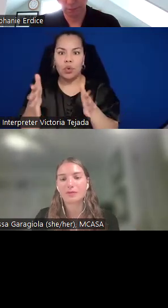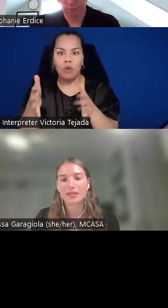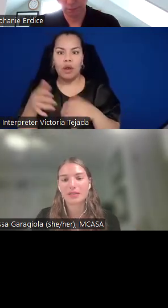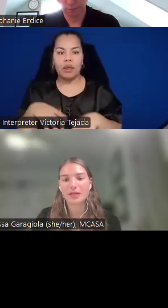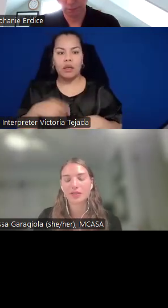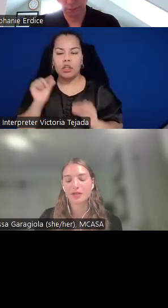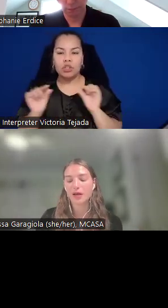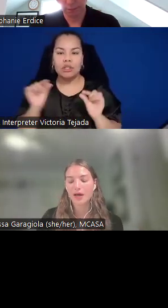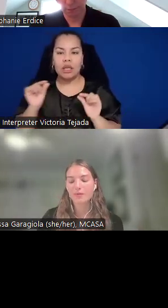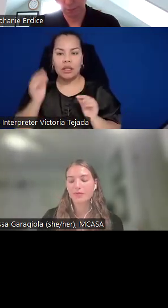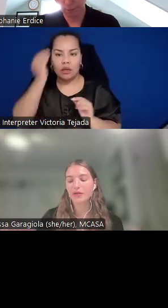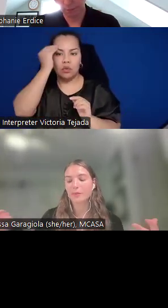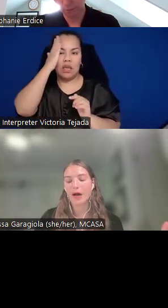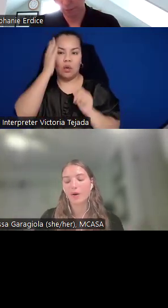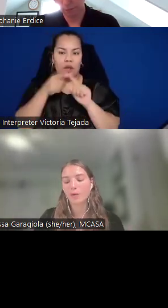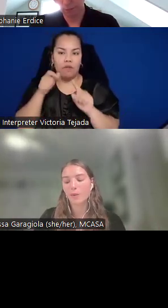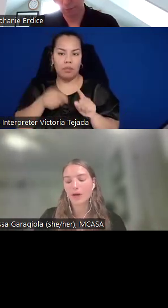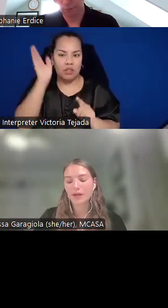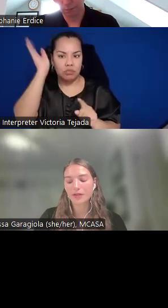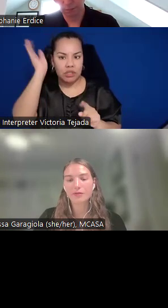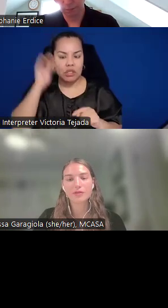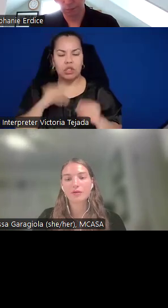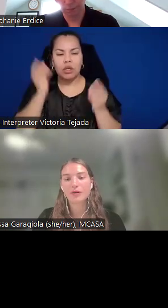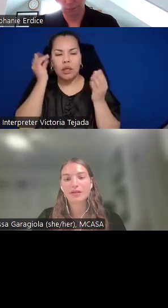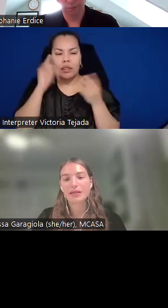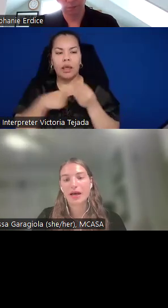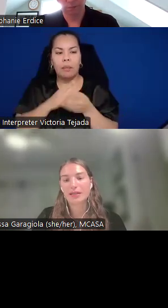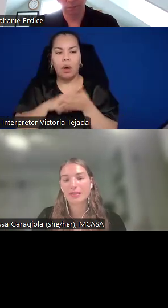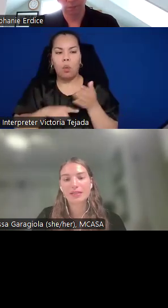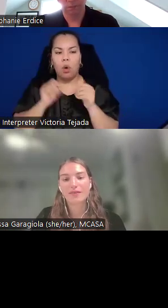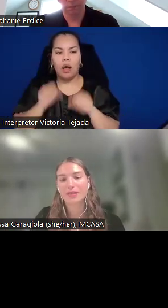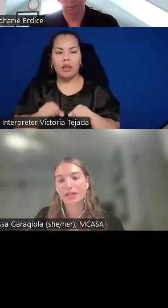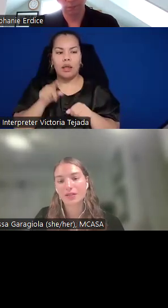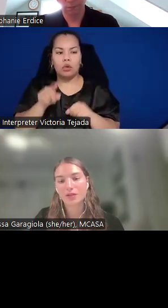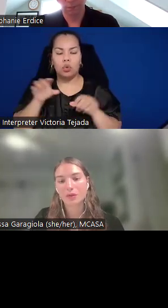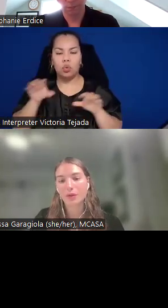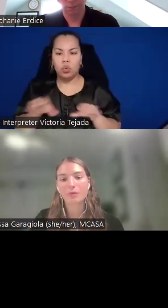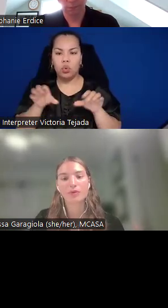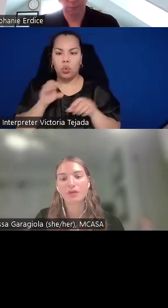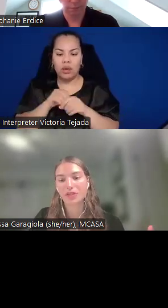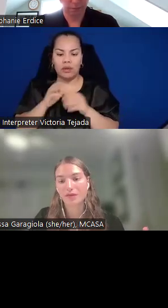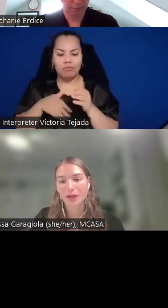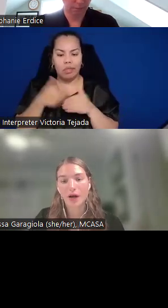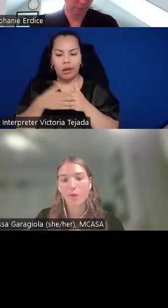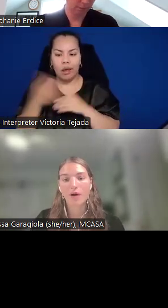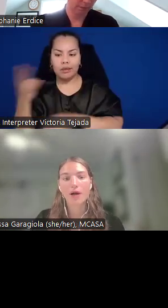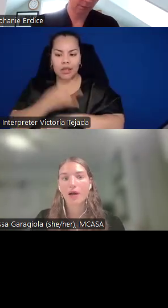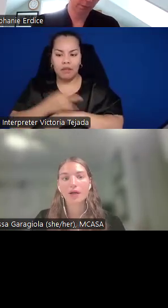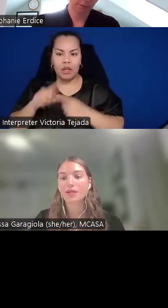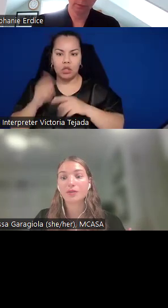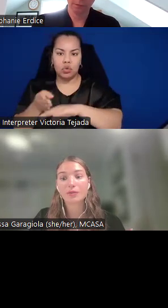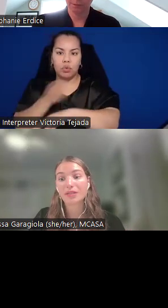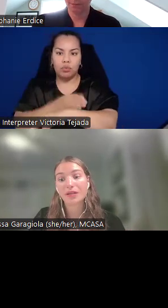takeaway from this presentation, think about what can you do in the next 7 days to improve your self-care